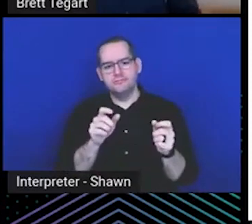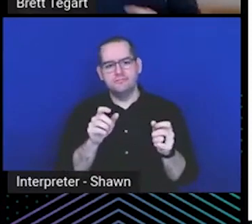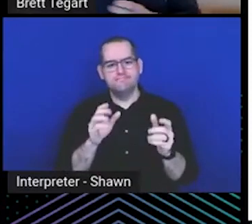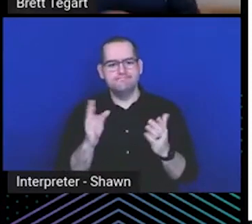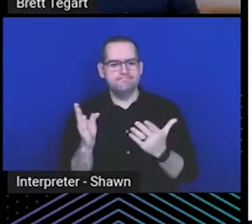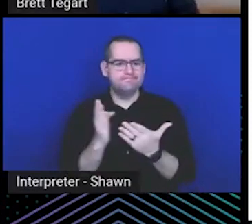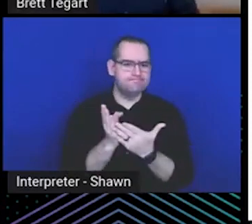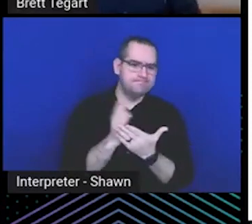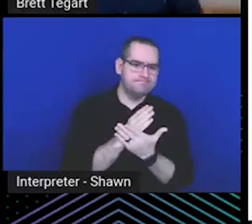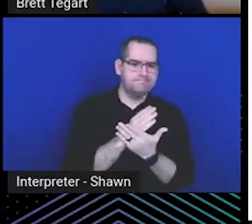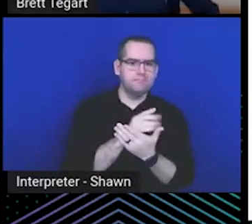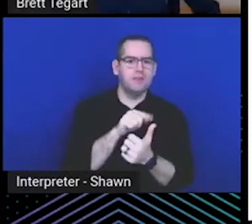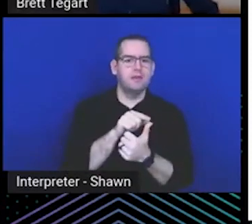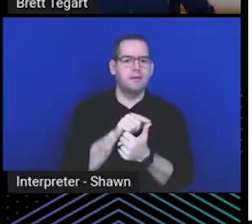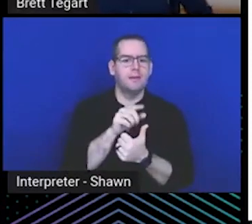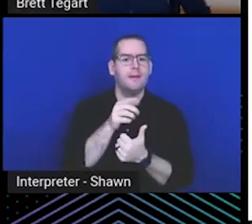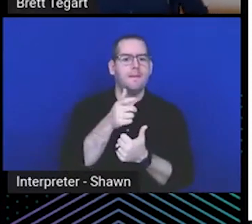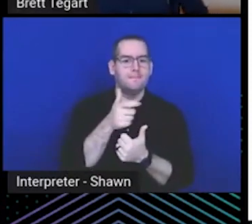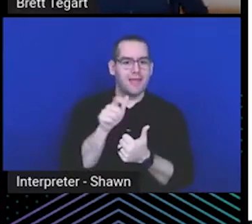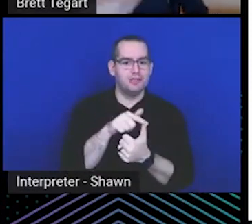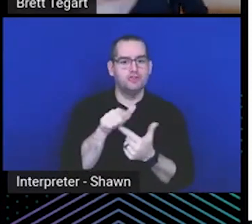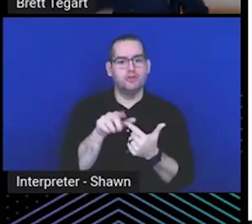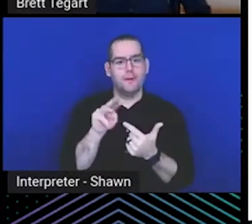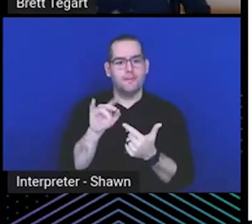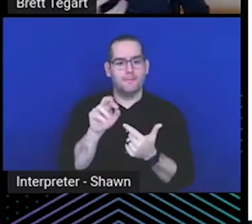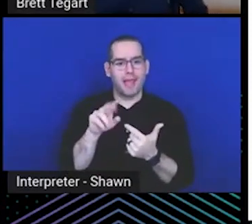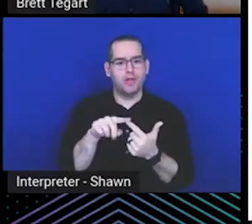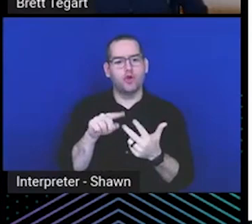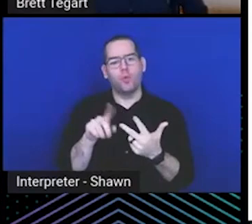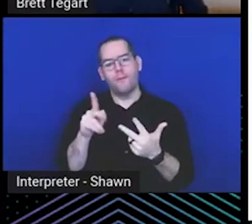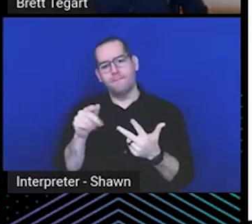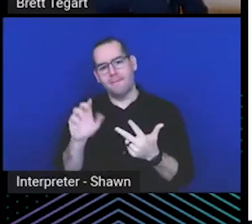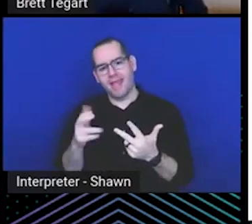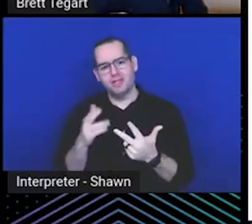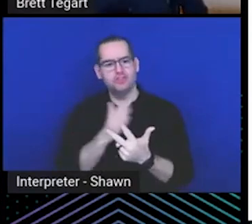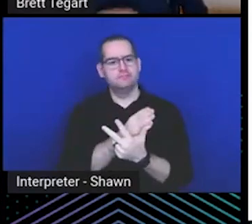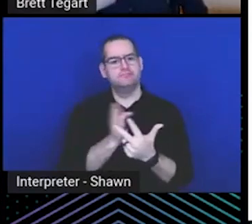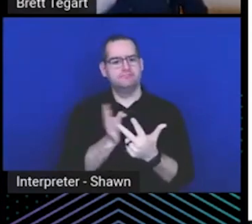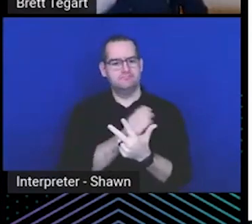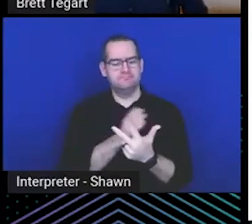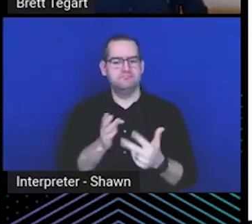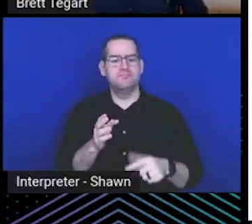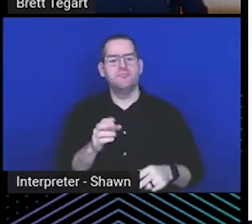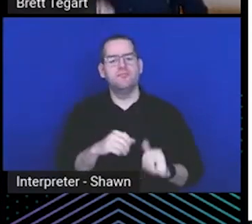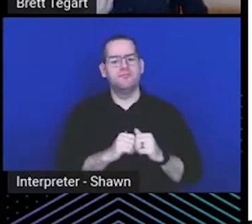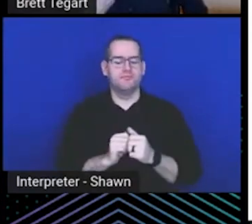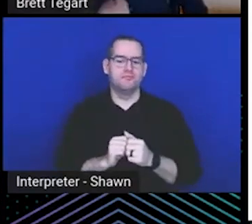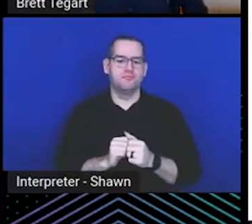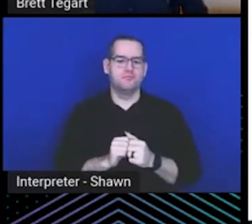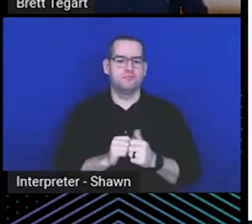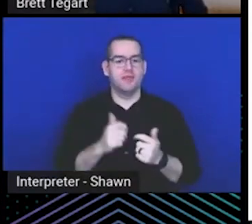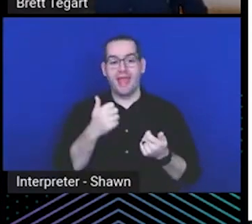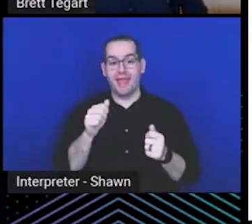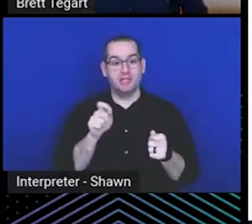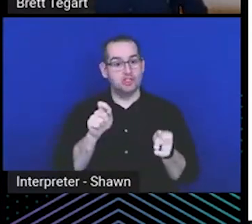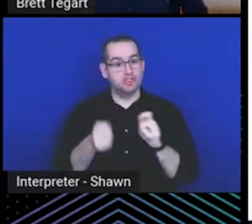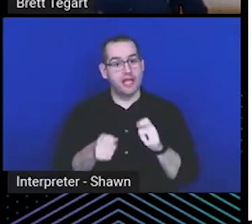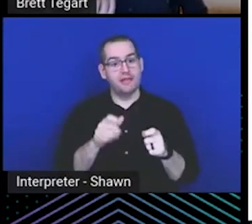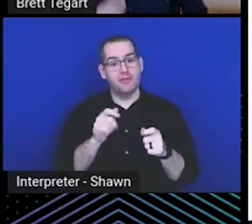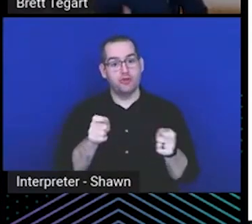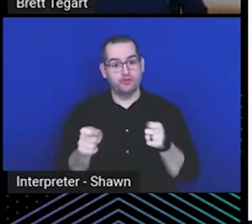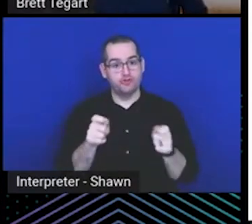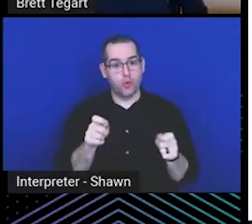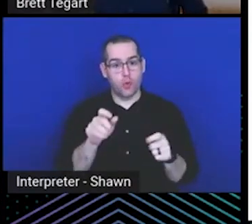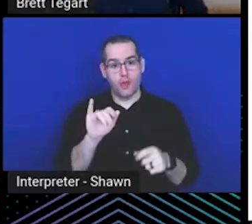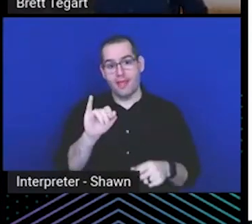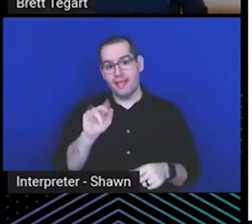minor, or just a patch change. And the agreement we have with our security staff is anything that changes the control interface or the